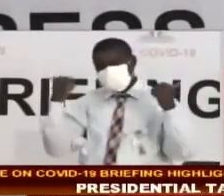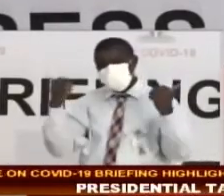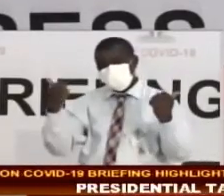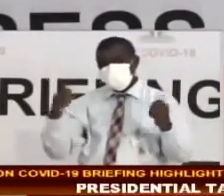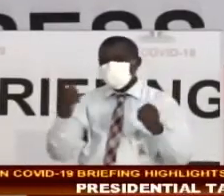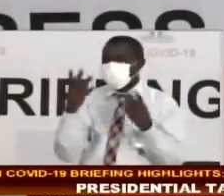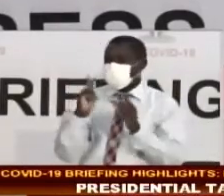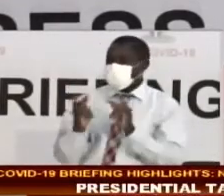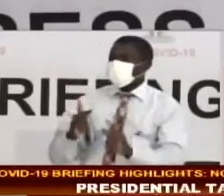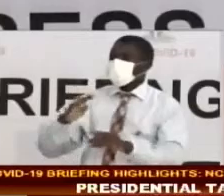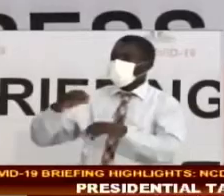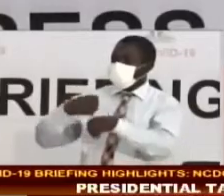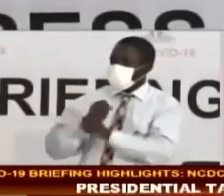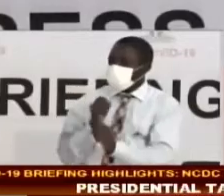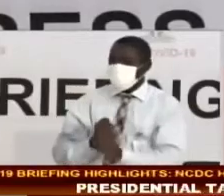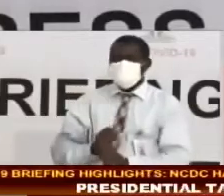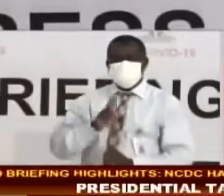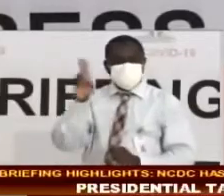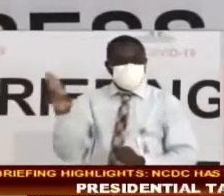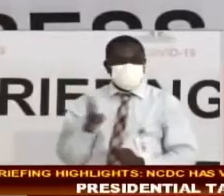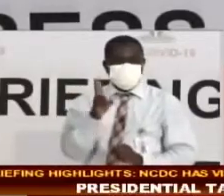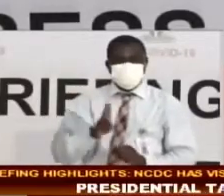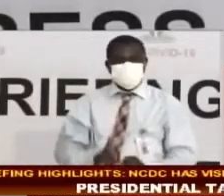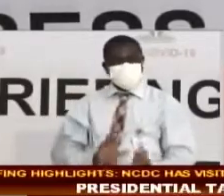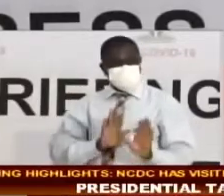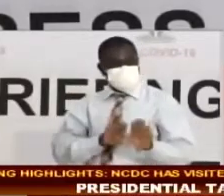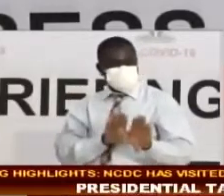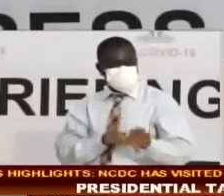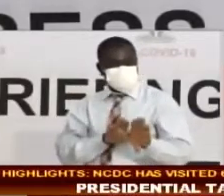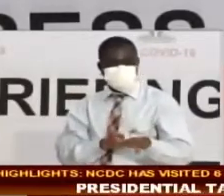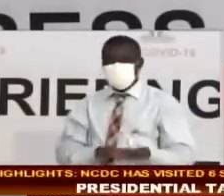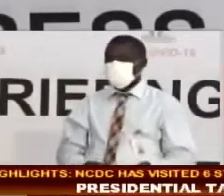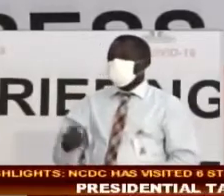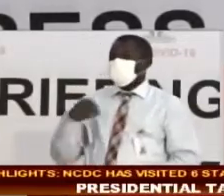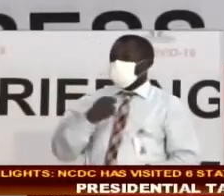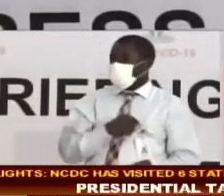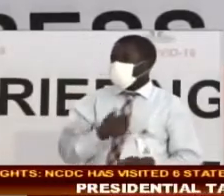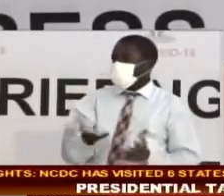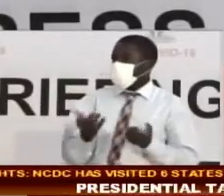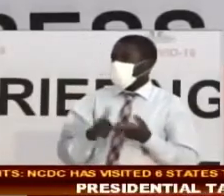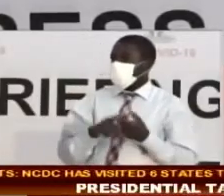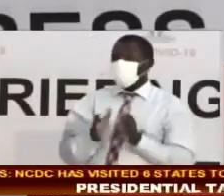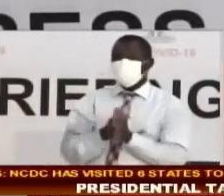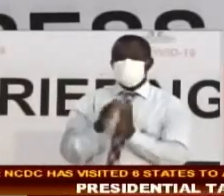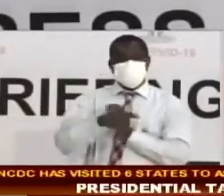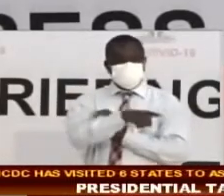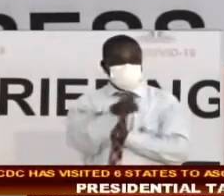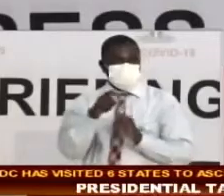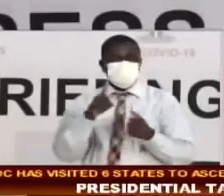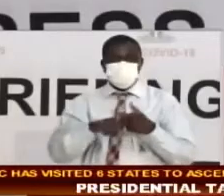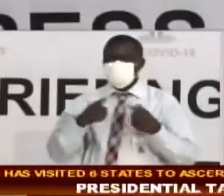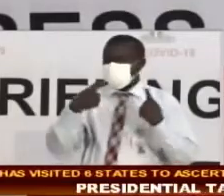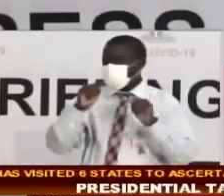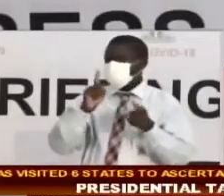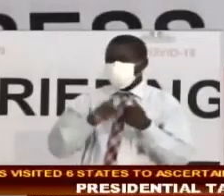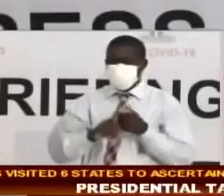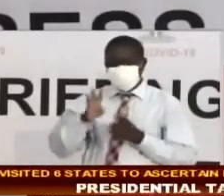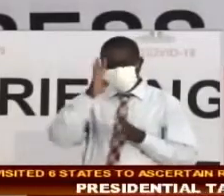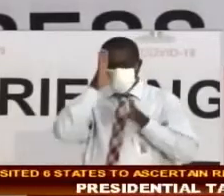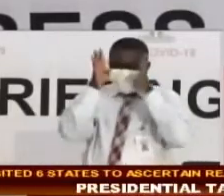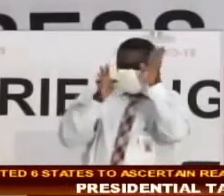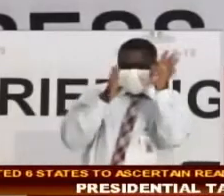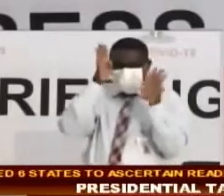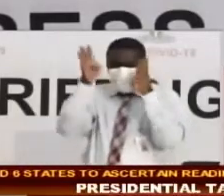making use of local fabrics. We'd like to urge you to continue to adopt all procedures for improvised